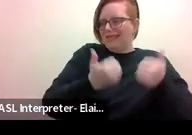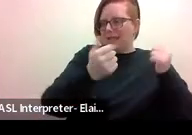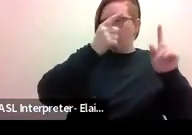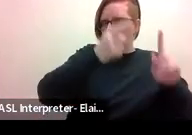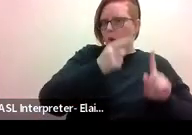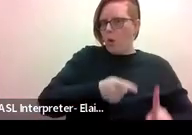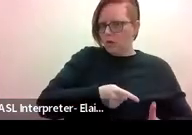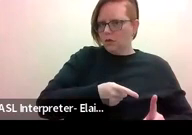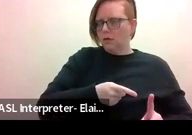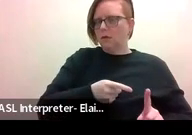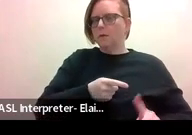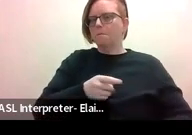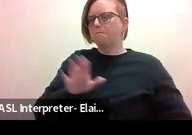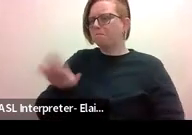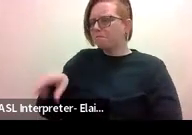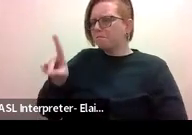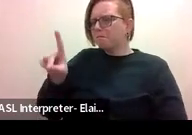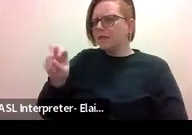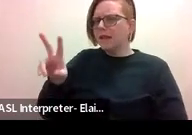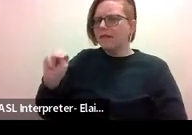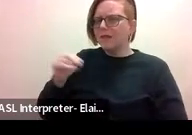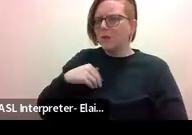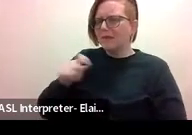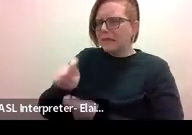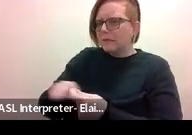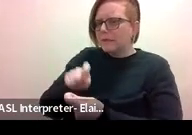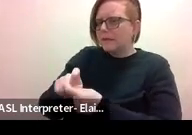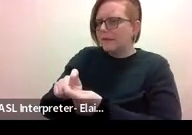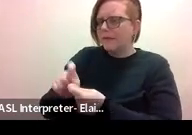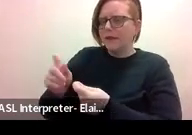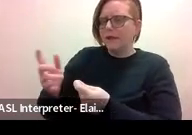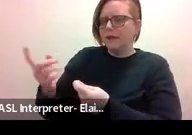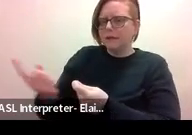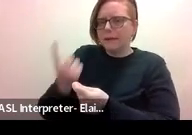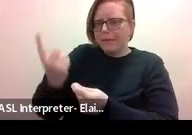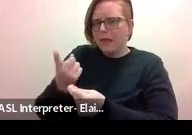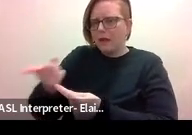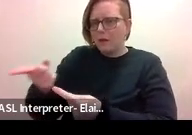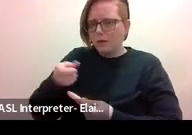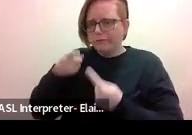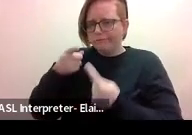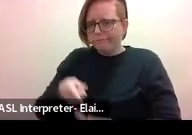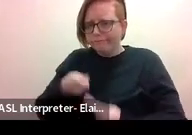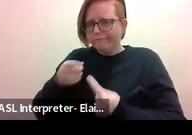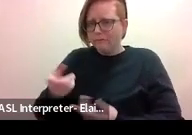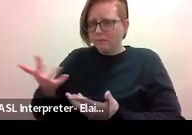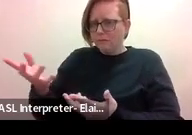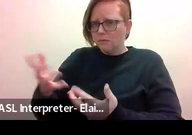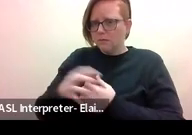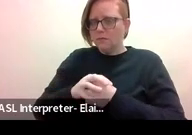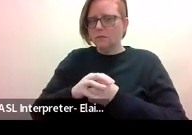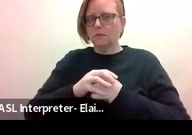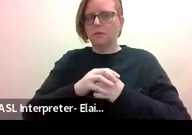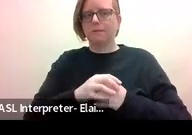Devin, do you have specifics that you're having trouble with?